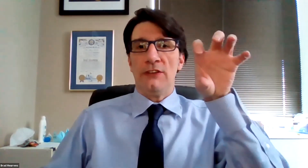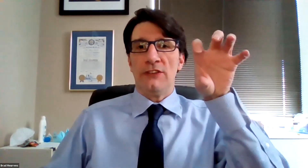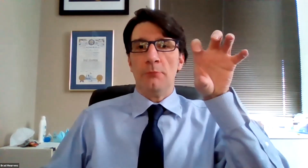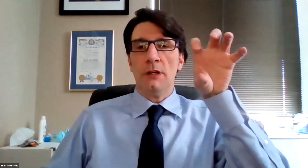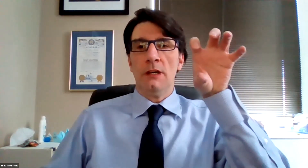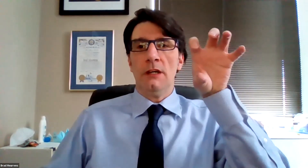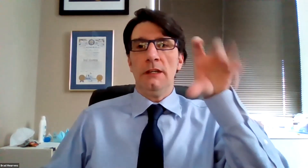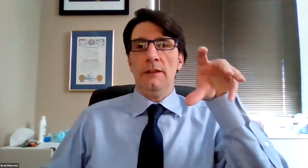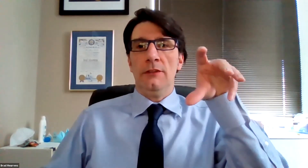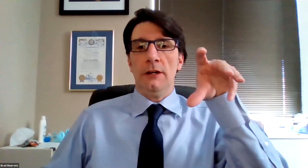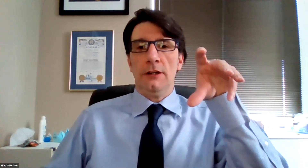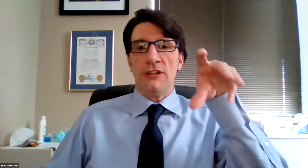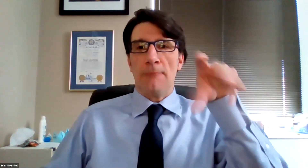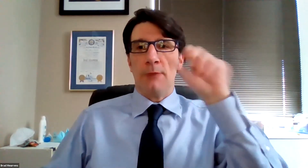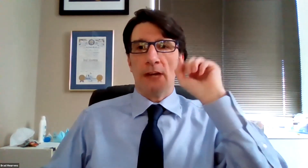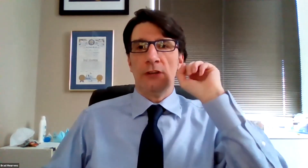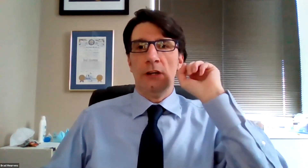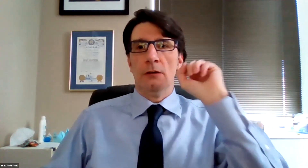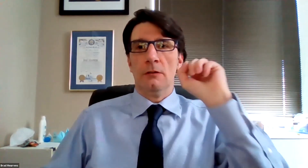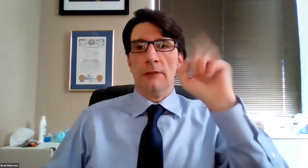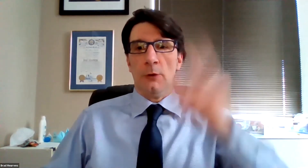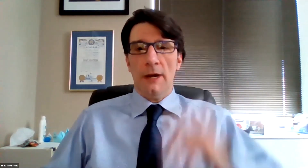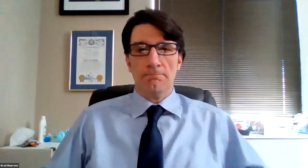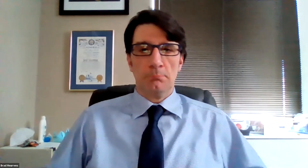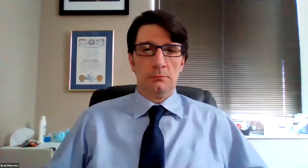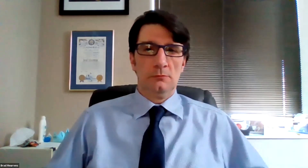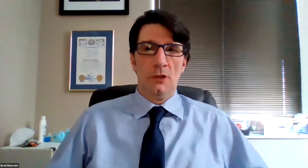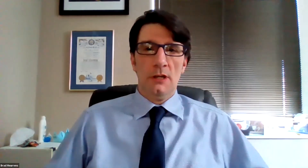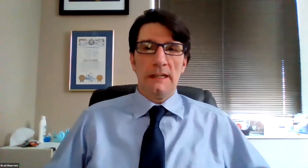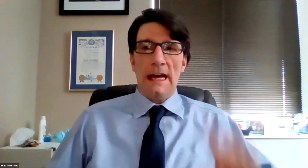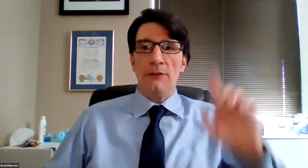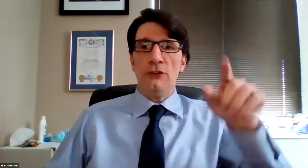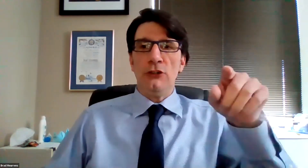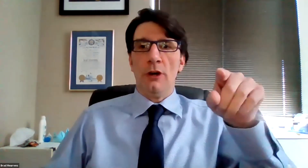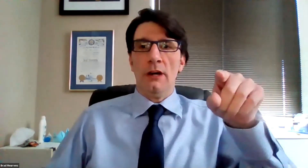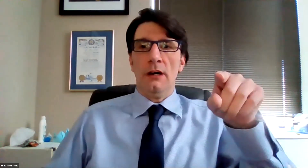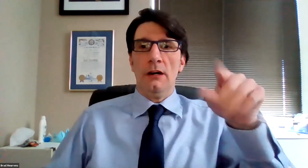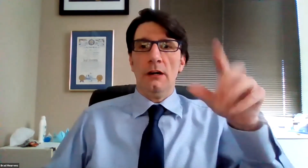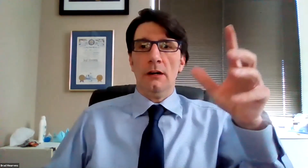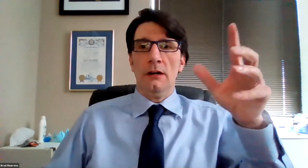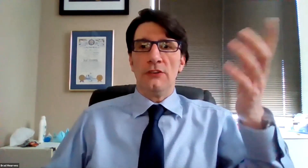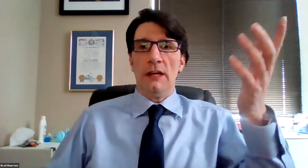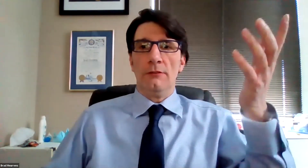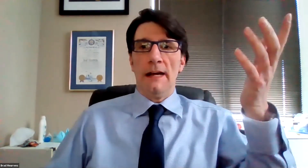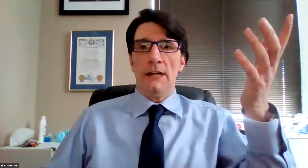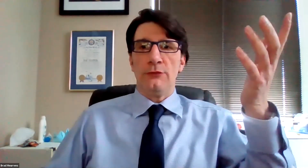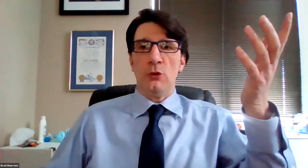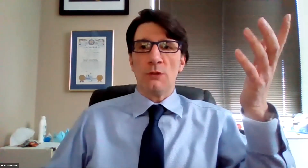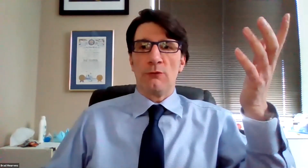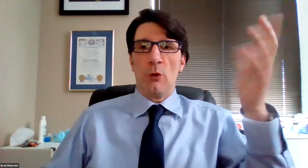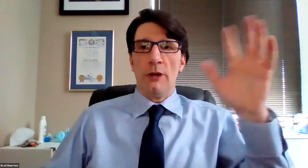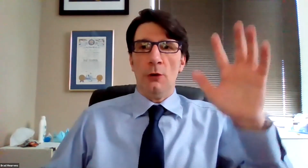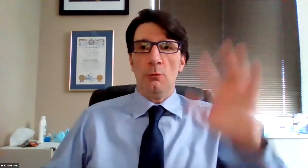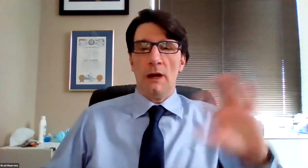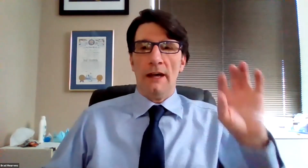will paste them in the chat box right away. Kathy, do you want to say a last few